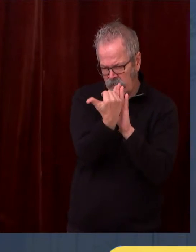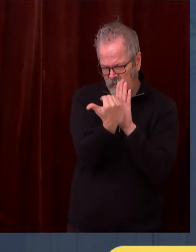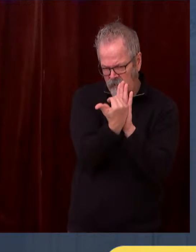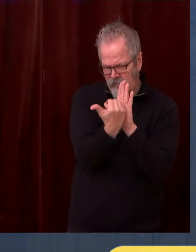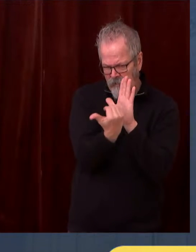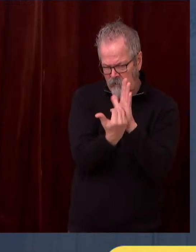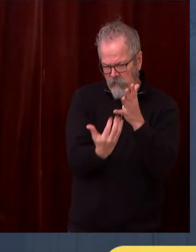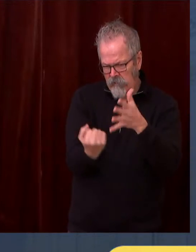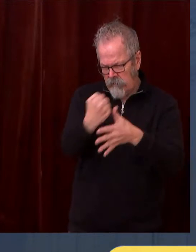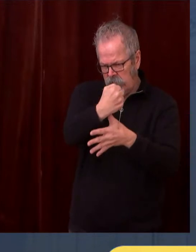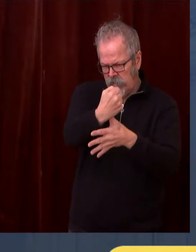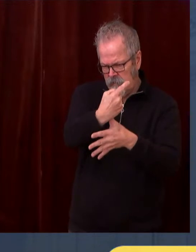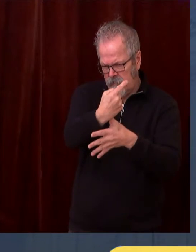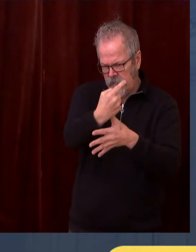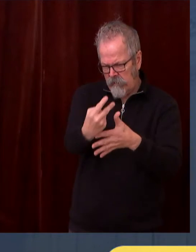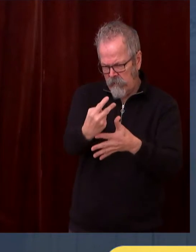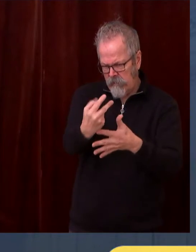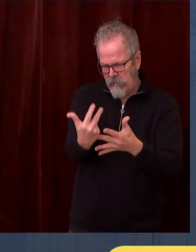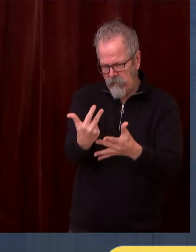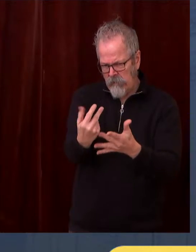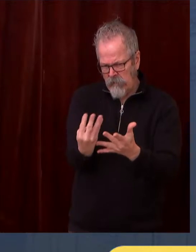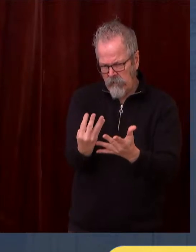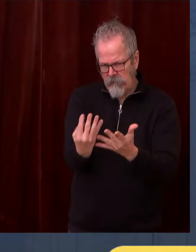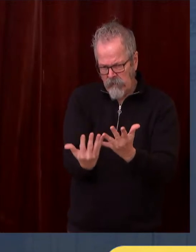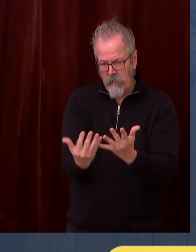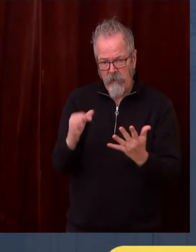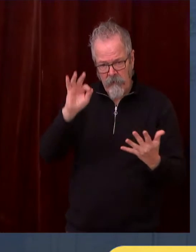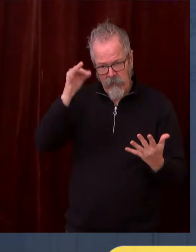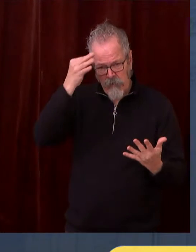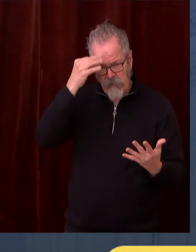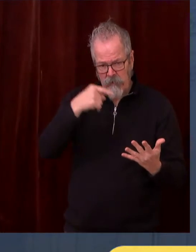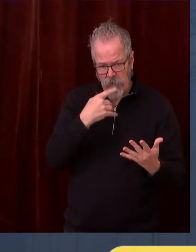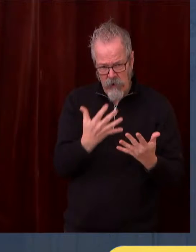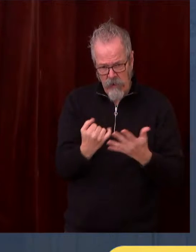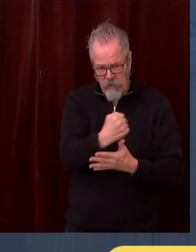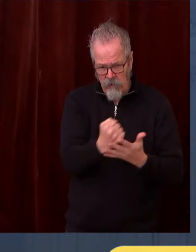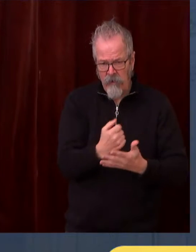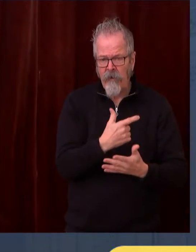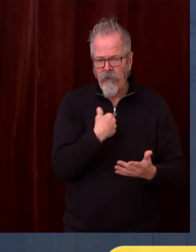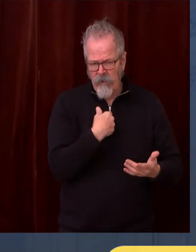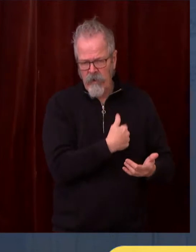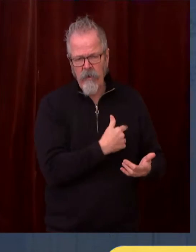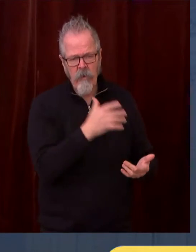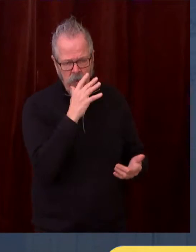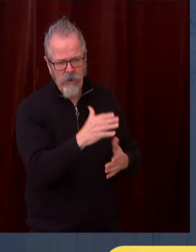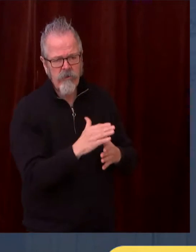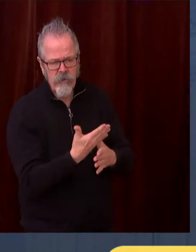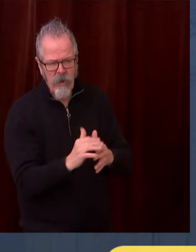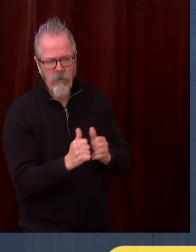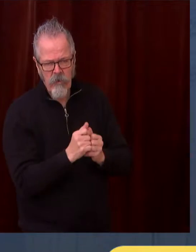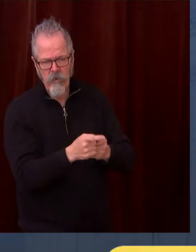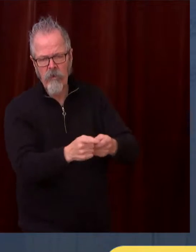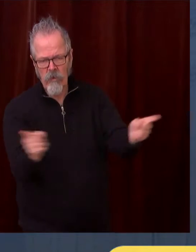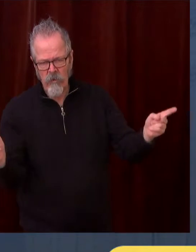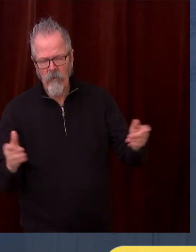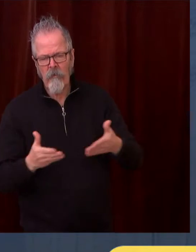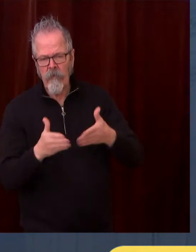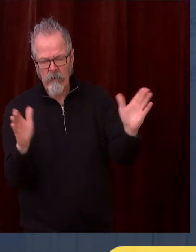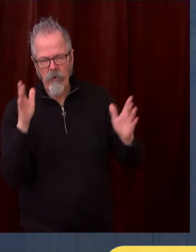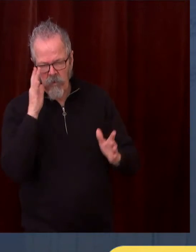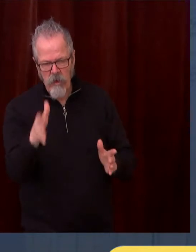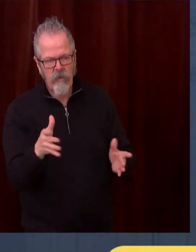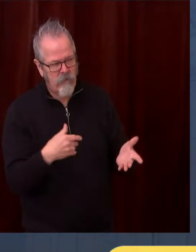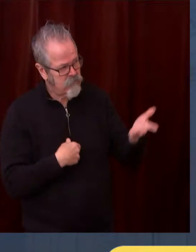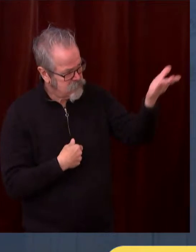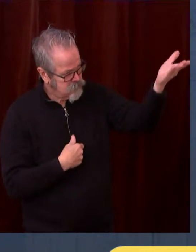some sense of where they might be in this queue. These are not easy decisions, as you can imagine. There are